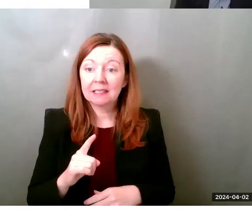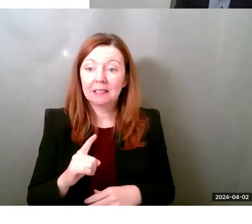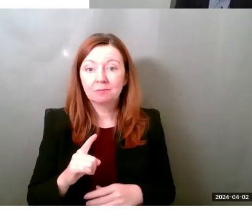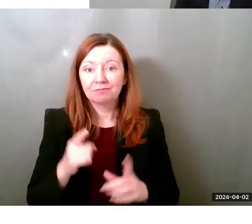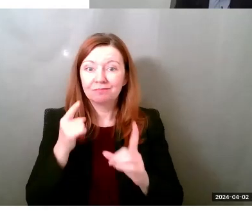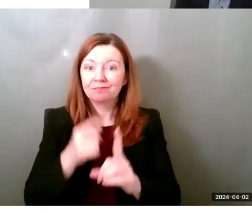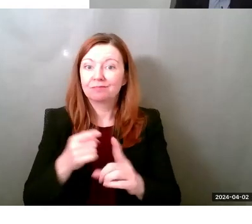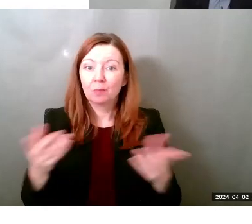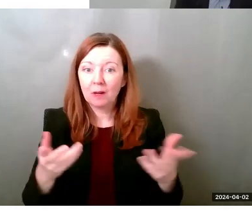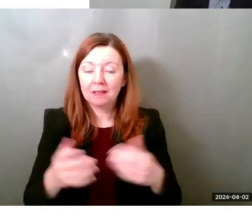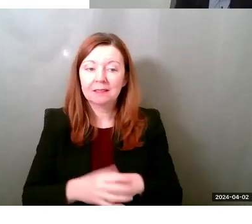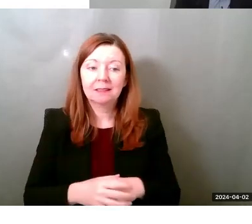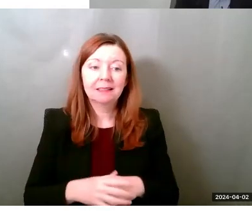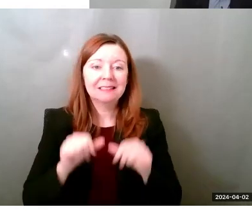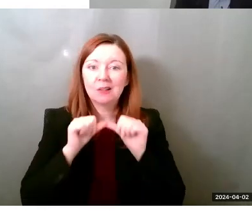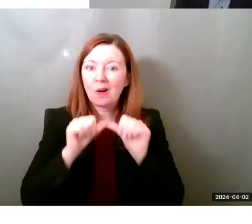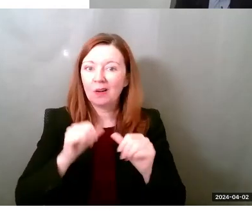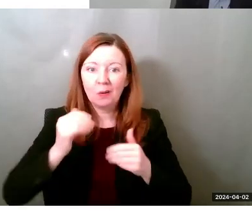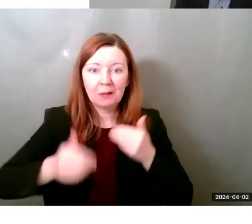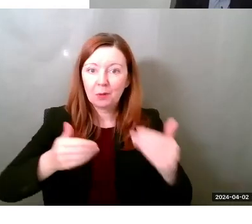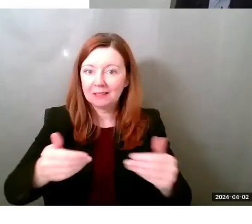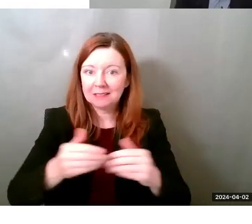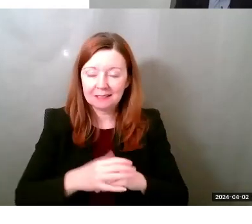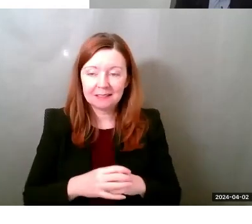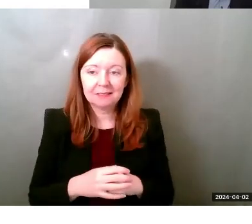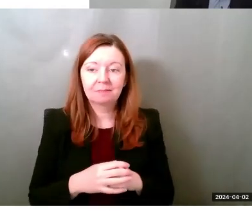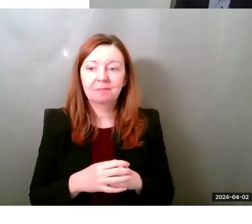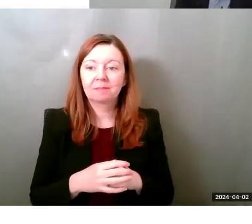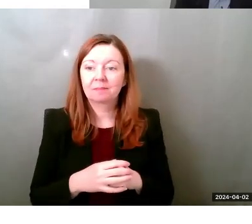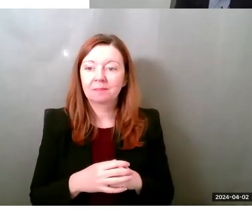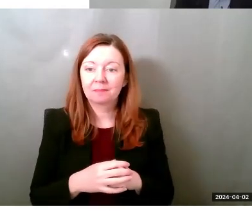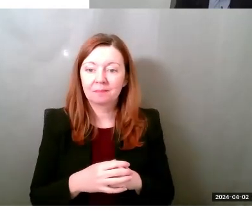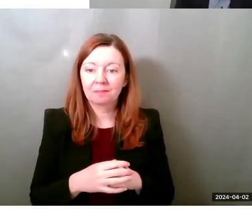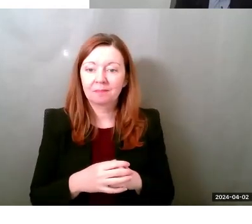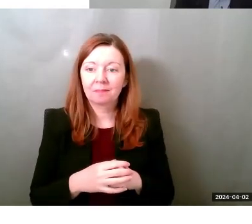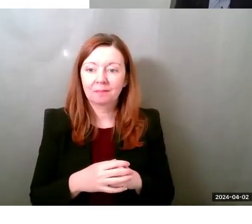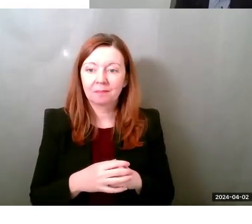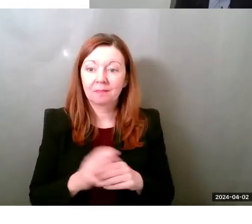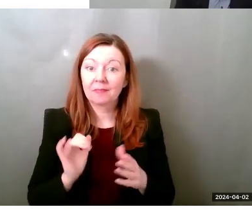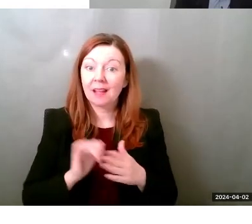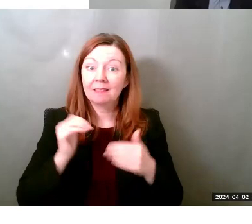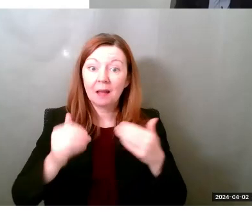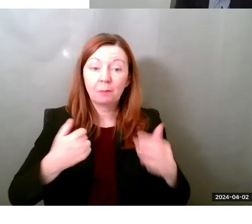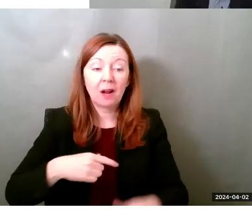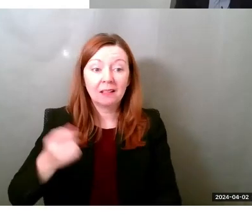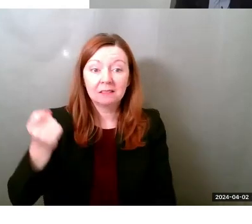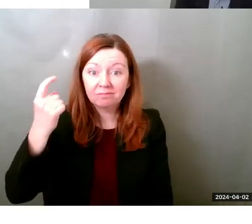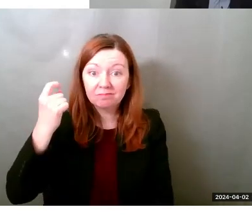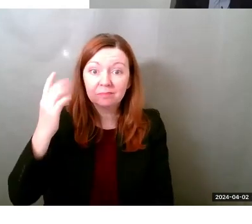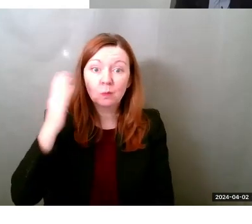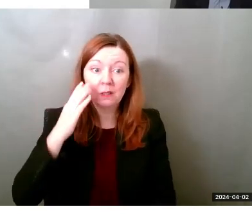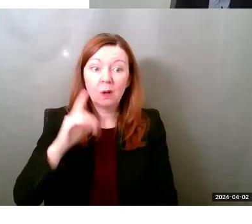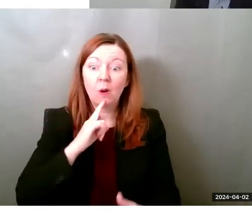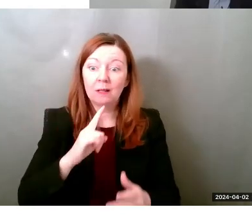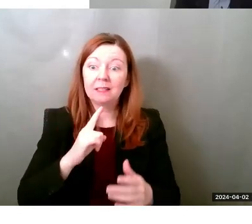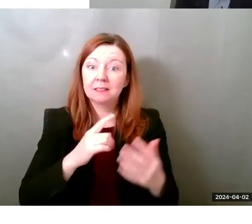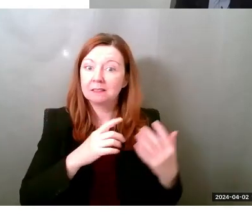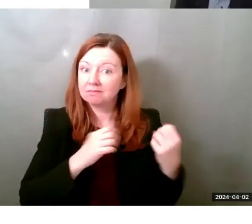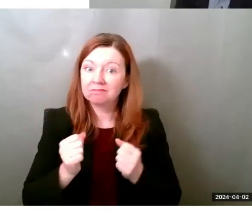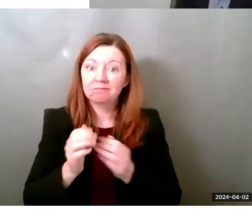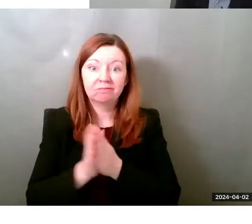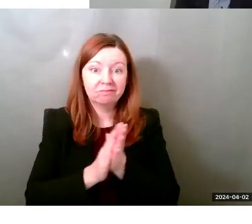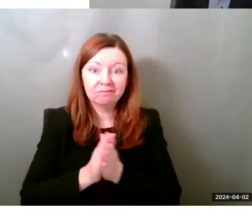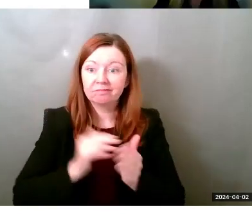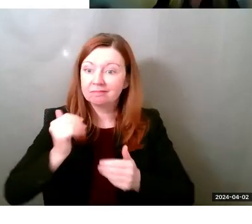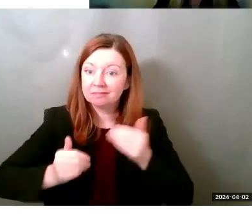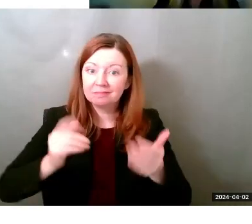main point here is that it's an ongoing process, and it's one that we know is very robust